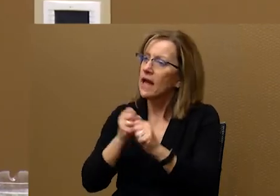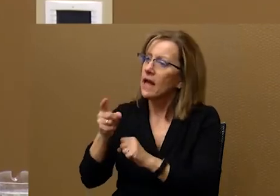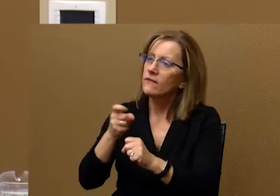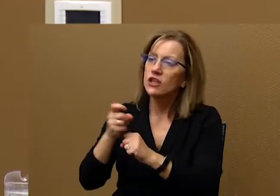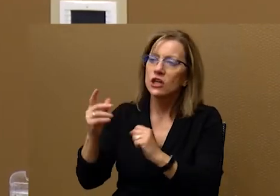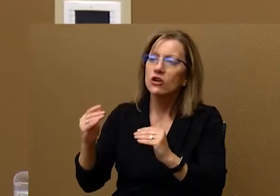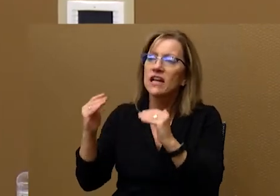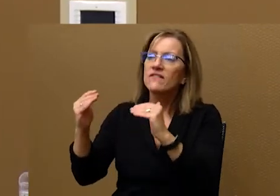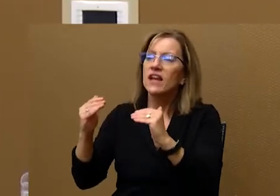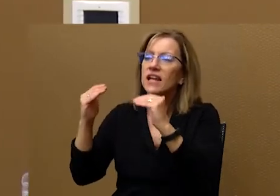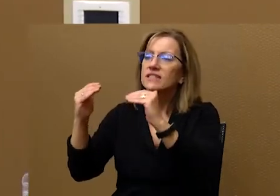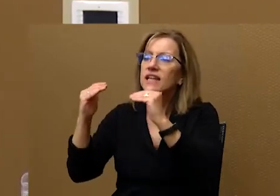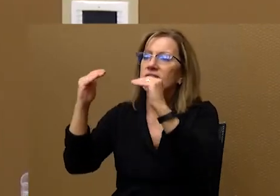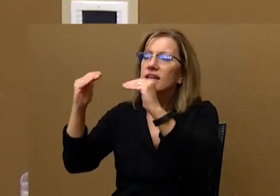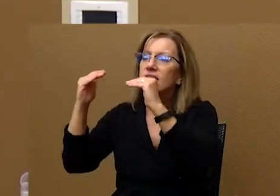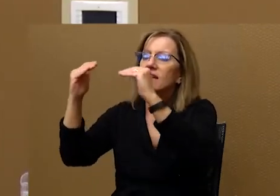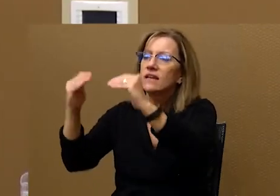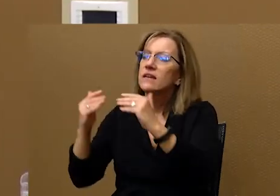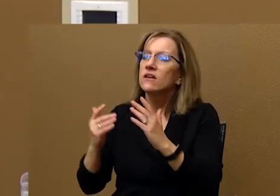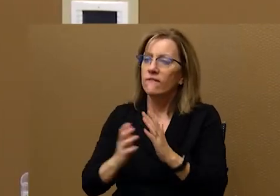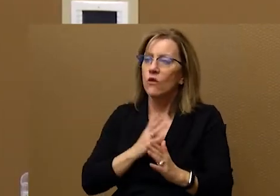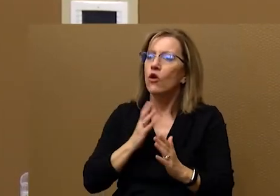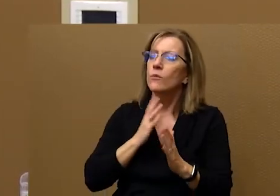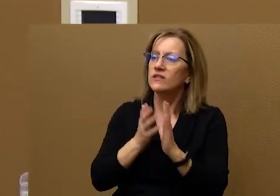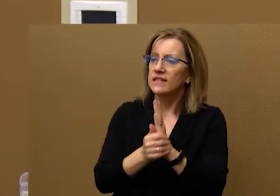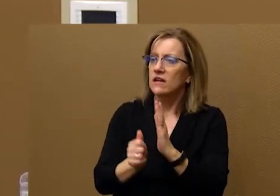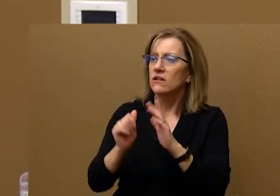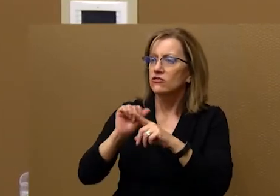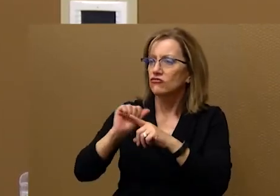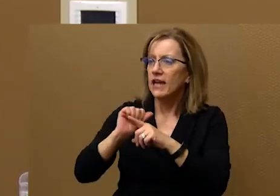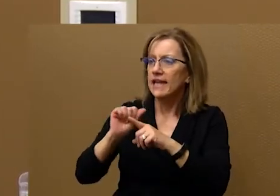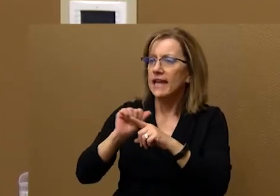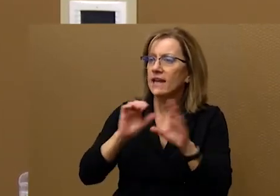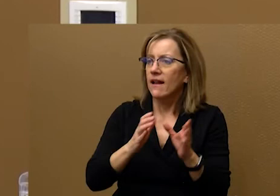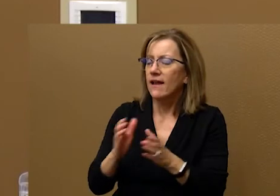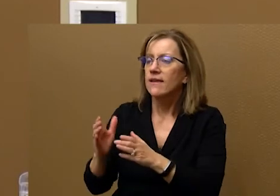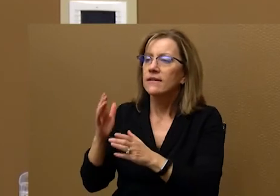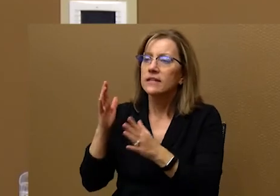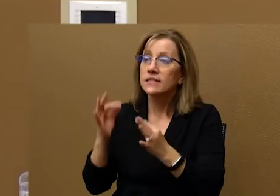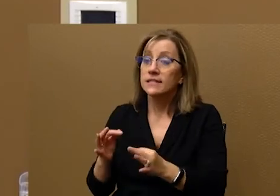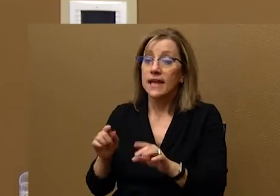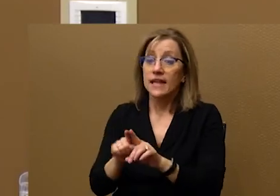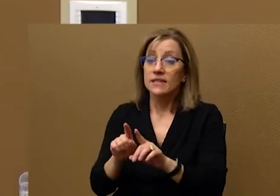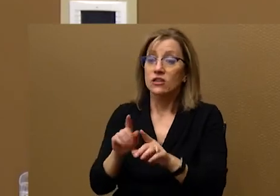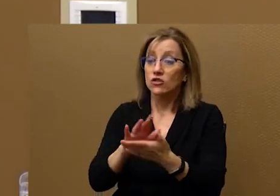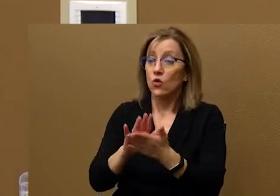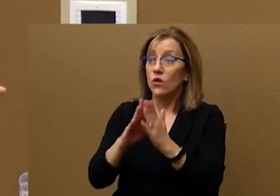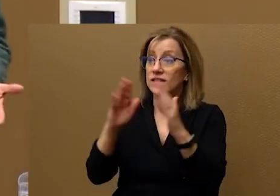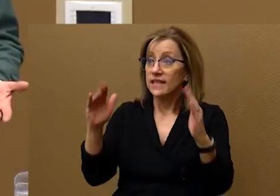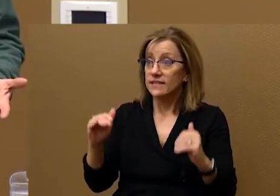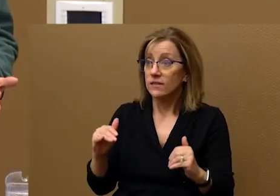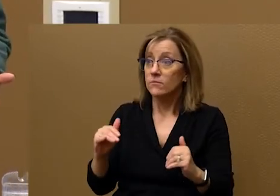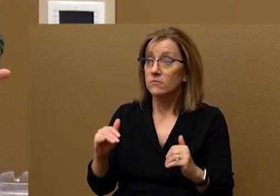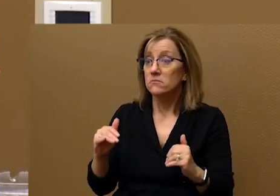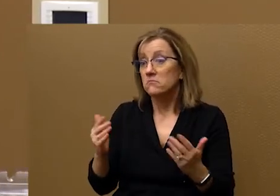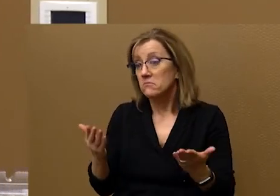advancing their skills, and we're going to do formal skill training classes. Decide whether, as a school system, you want to invest in